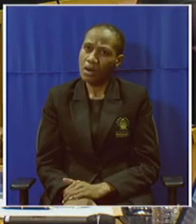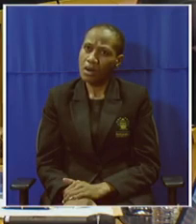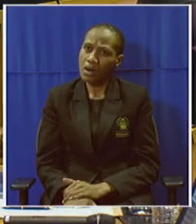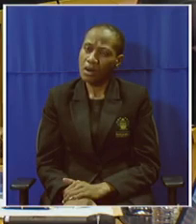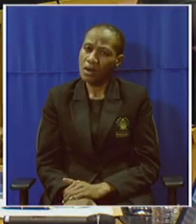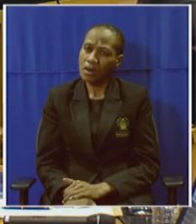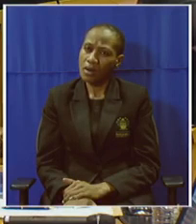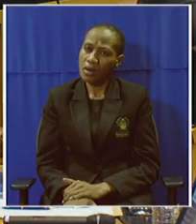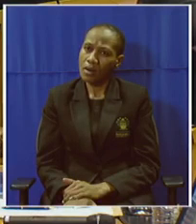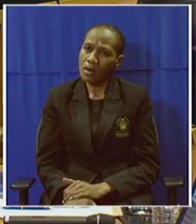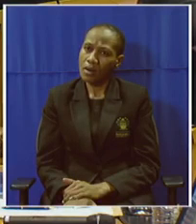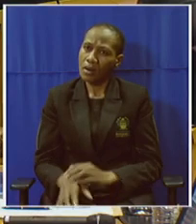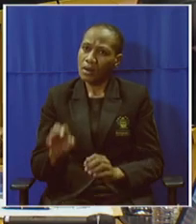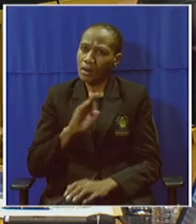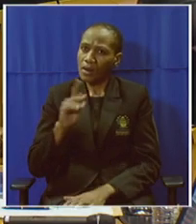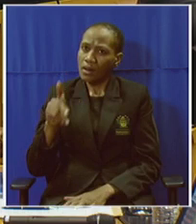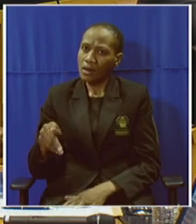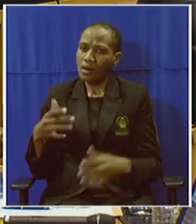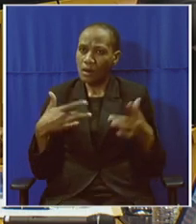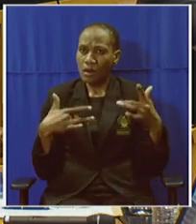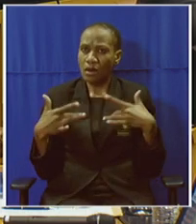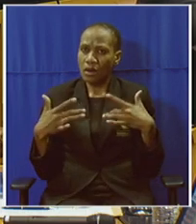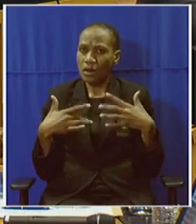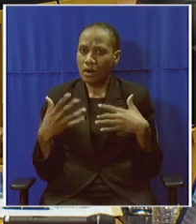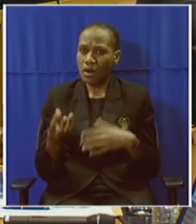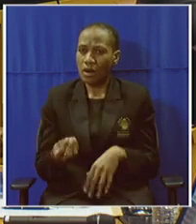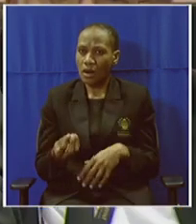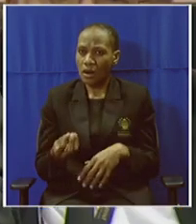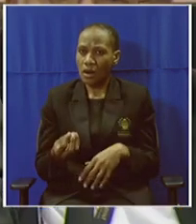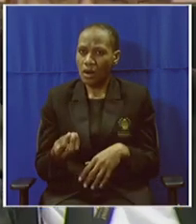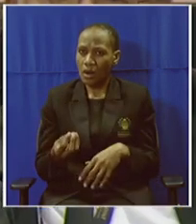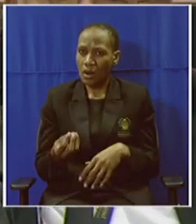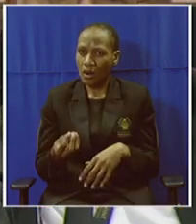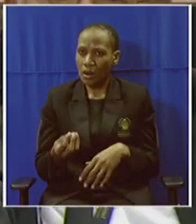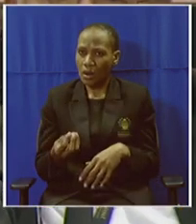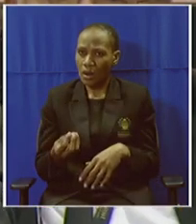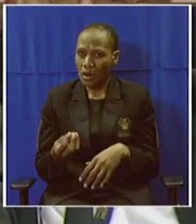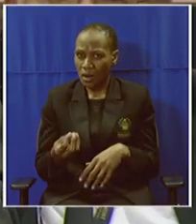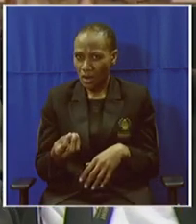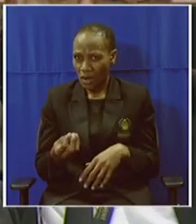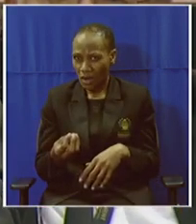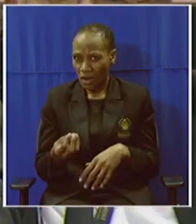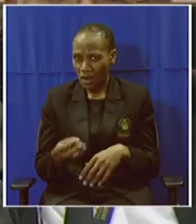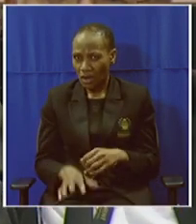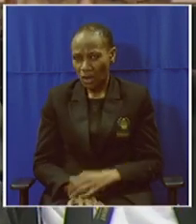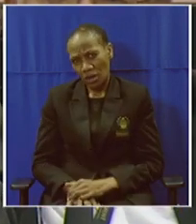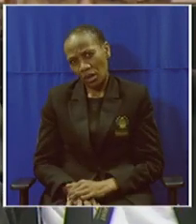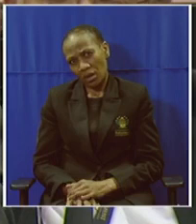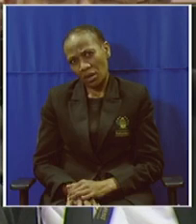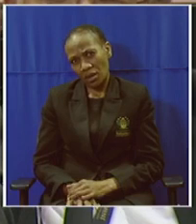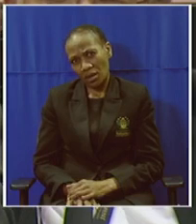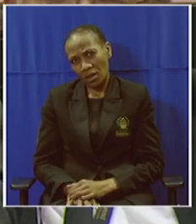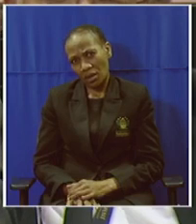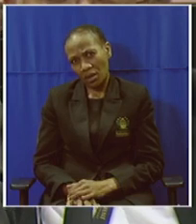concerned. While the State Capture Commission of Inquiry delves deeper into the web of capture, sourcing the culprits between